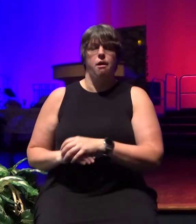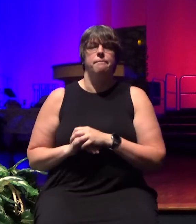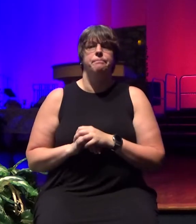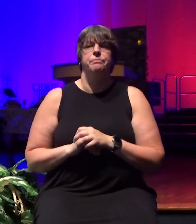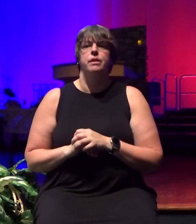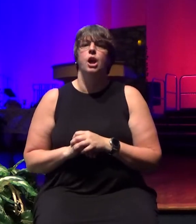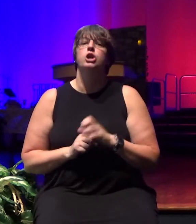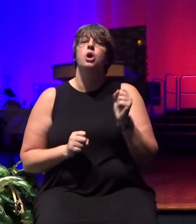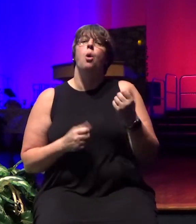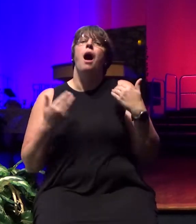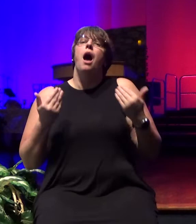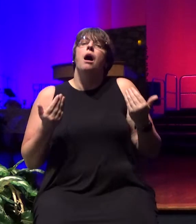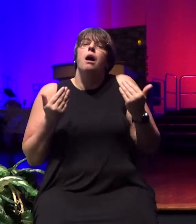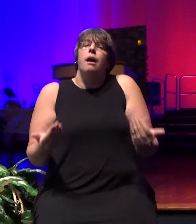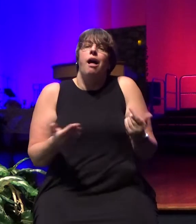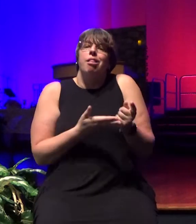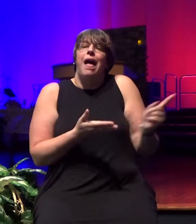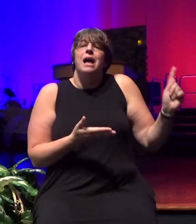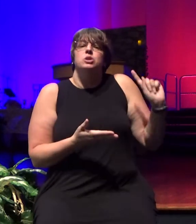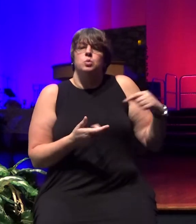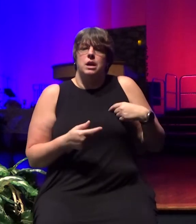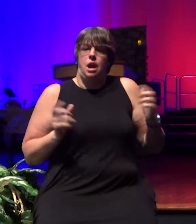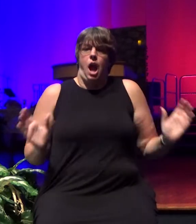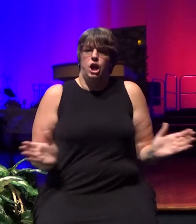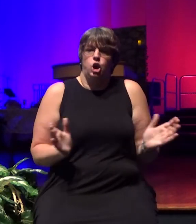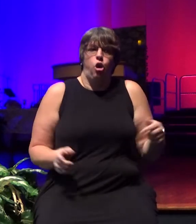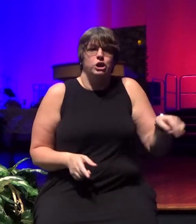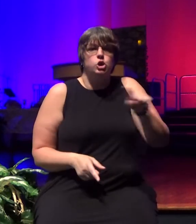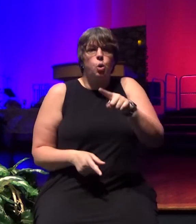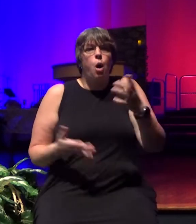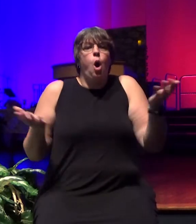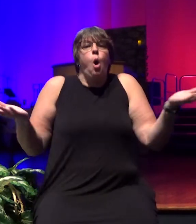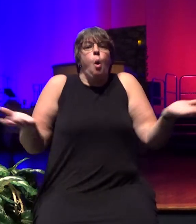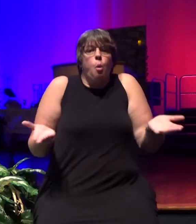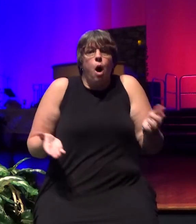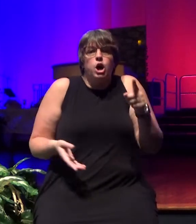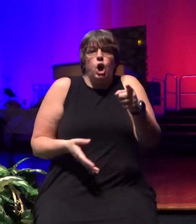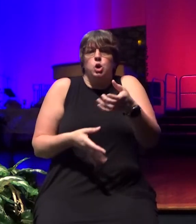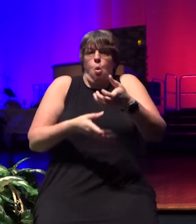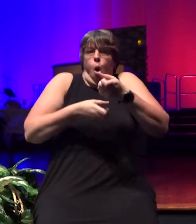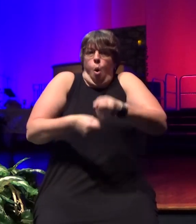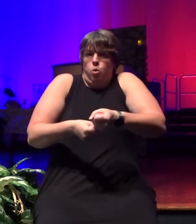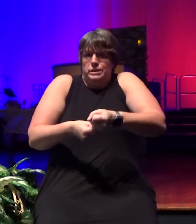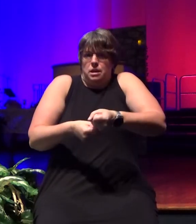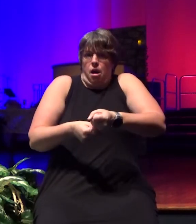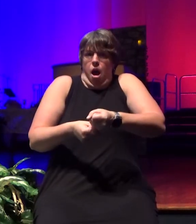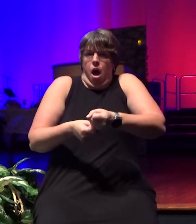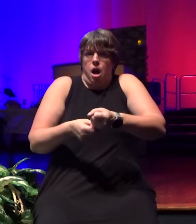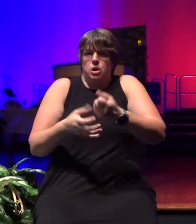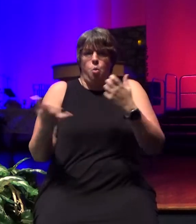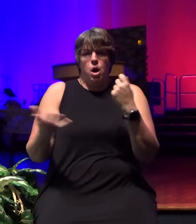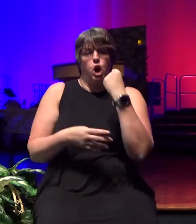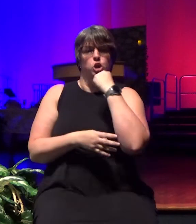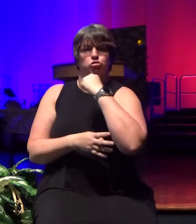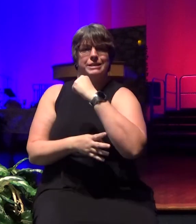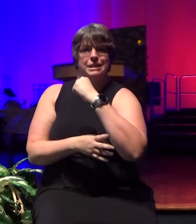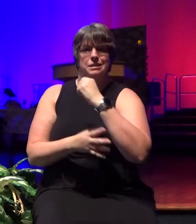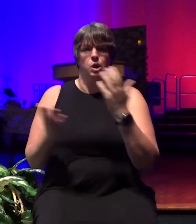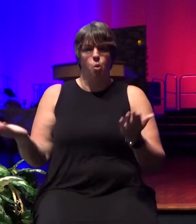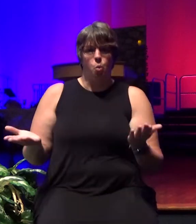What am I clinging to? And what am I resisting? Where am I resisting life-enhancing